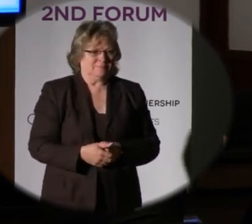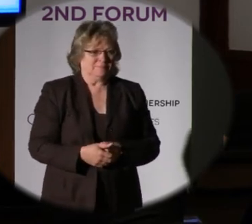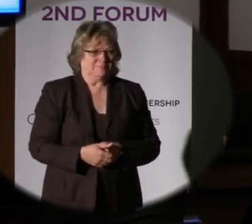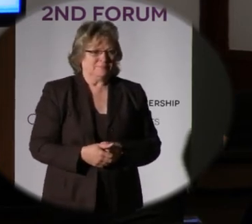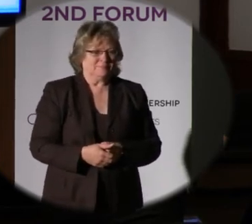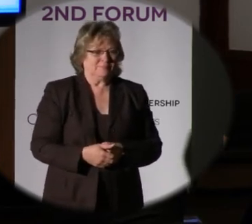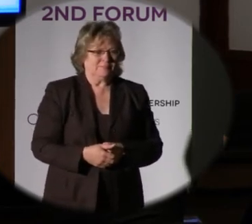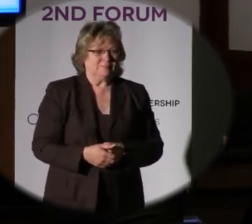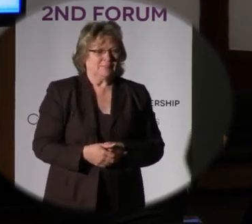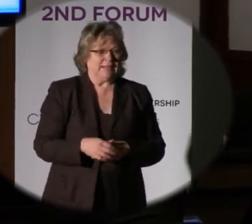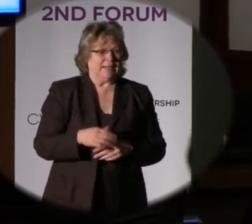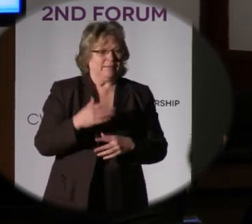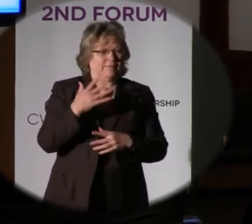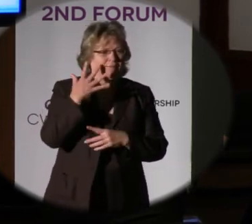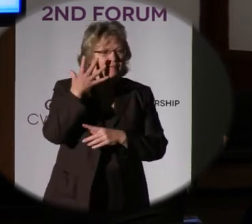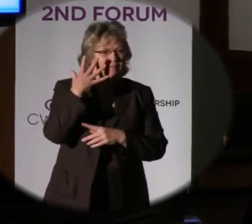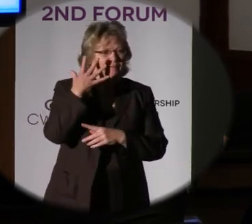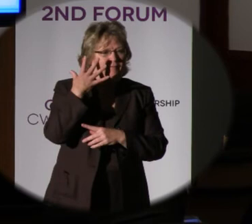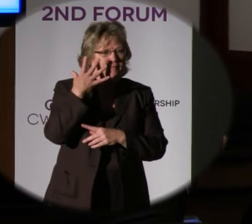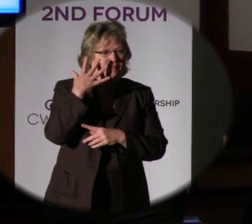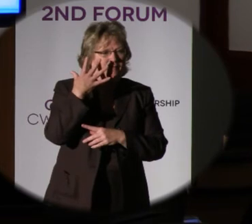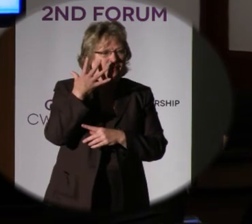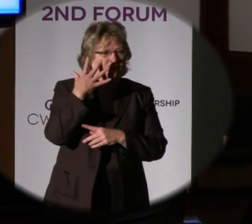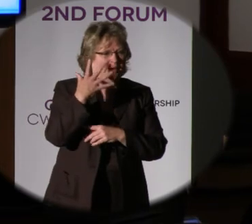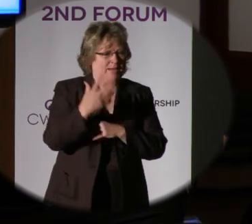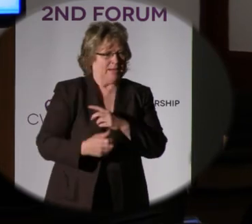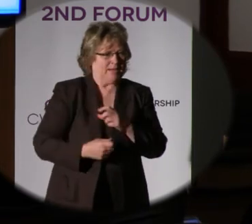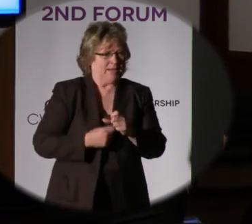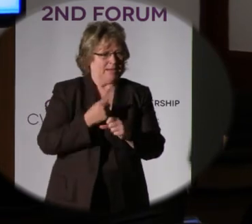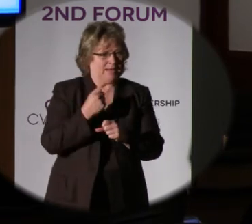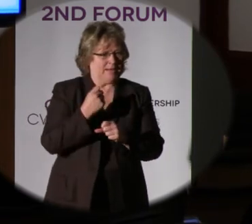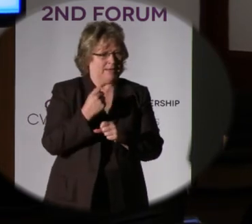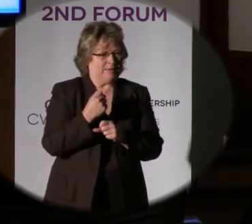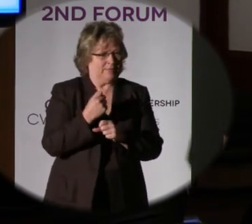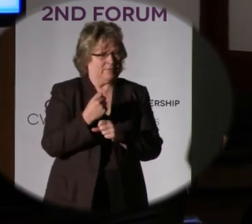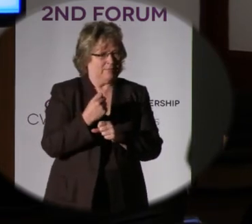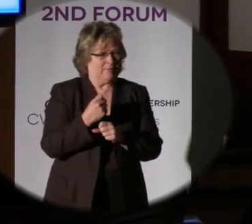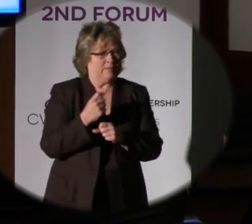1.5 million, accounting 6%